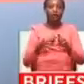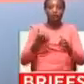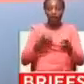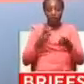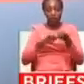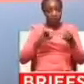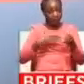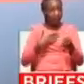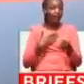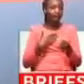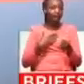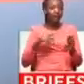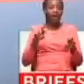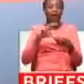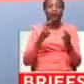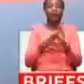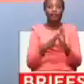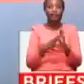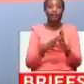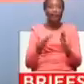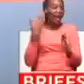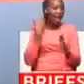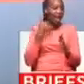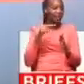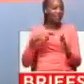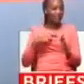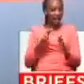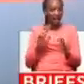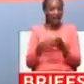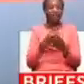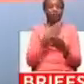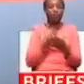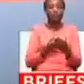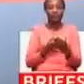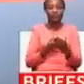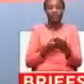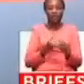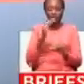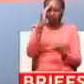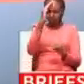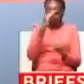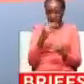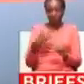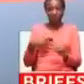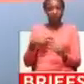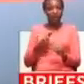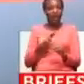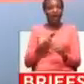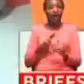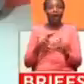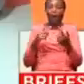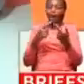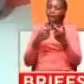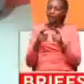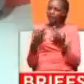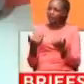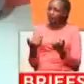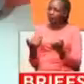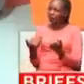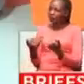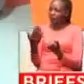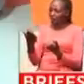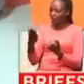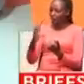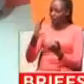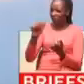aunt, you know, put curses on her, bewitched her to bring her down so that she could, you know, so that she could come up. So now those things being in that